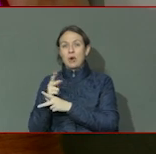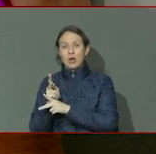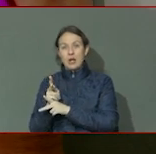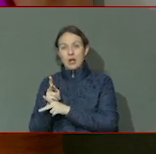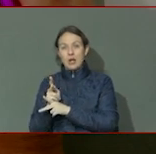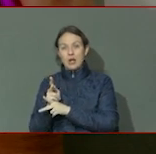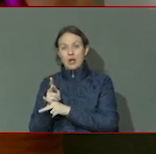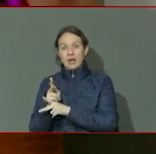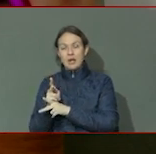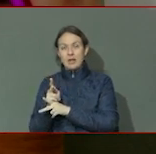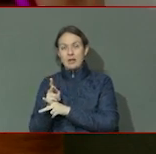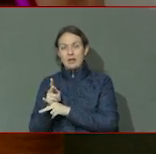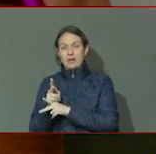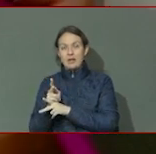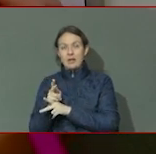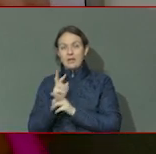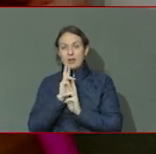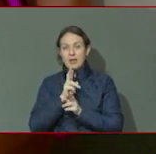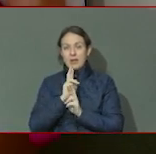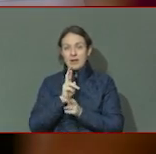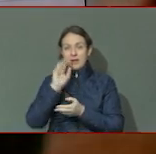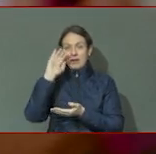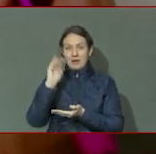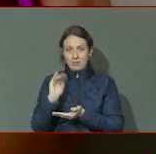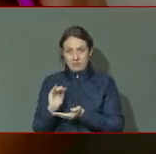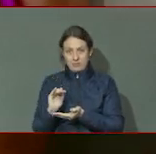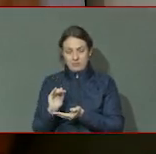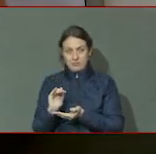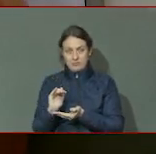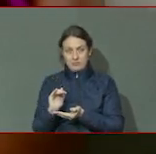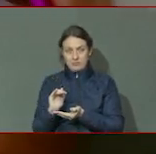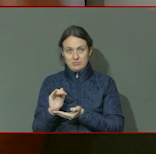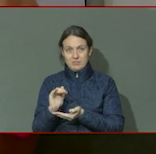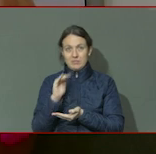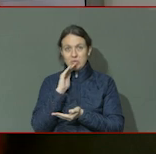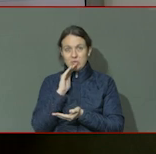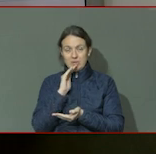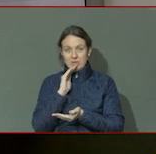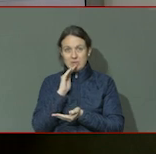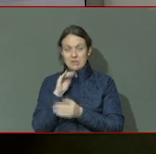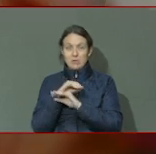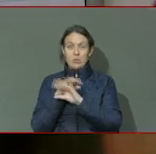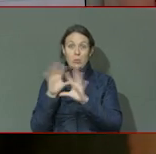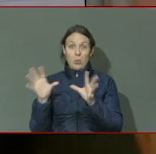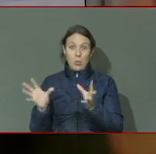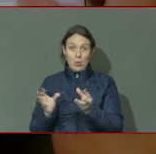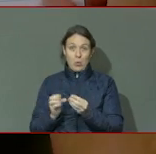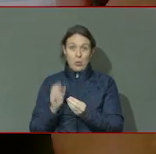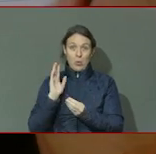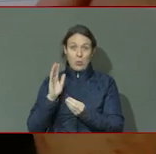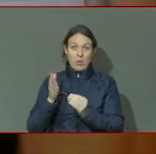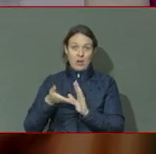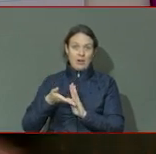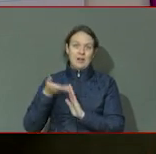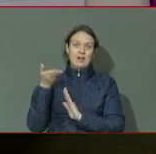I must decrease the reagents. So then the total will then be increased. So